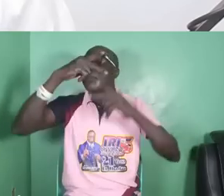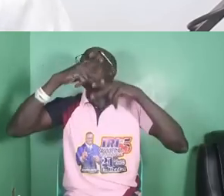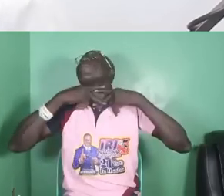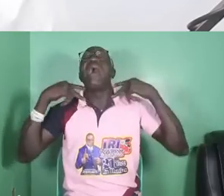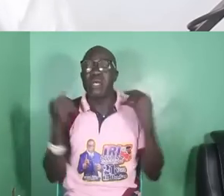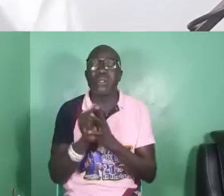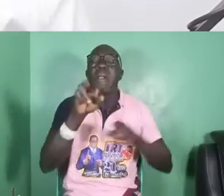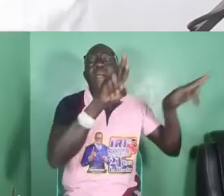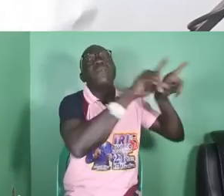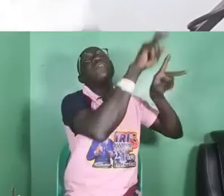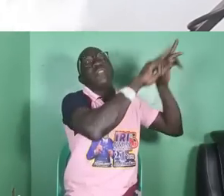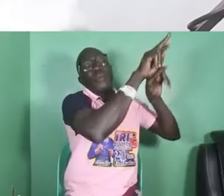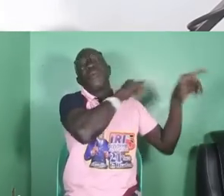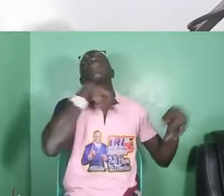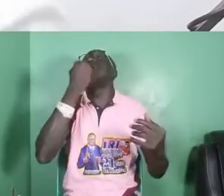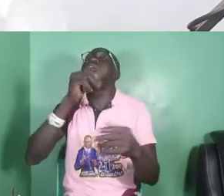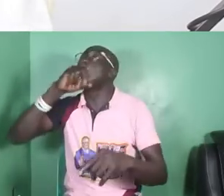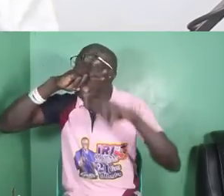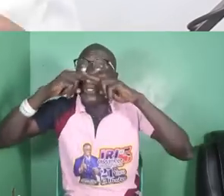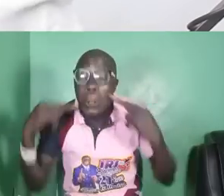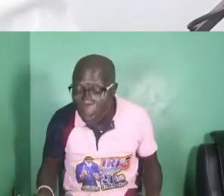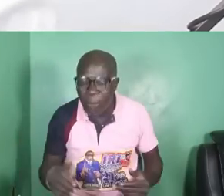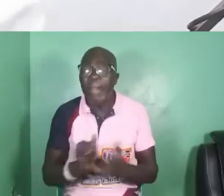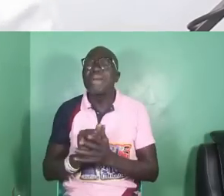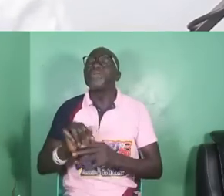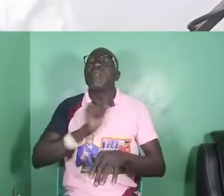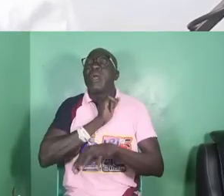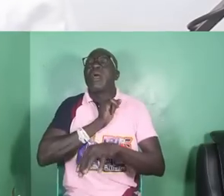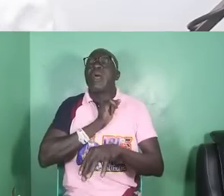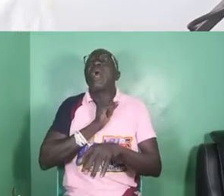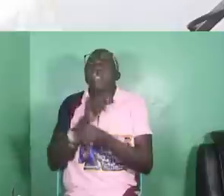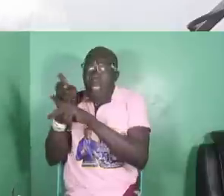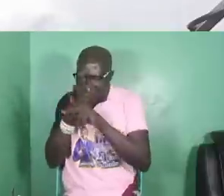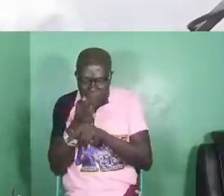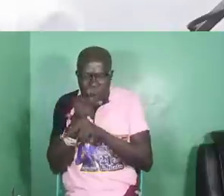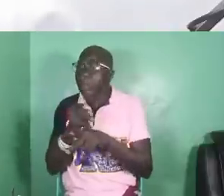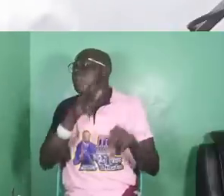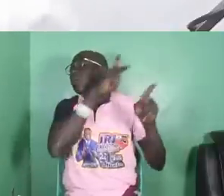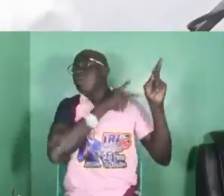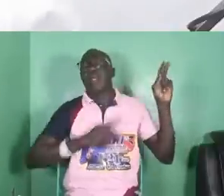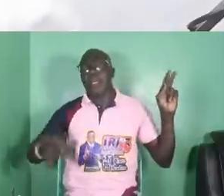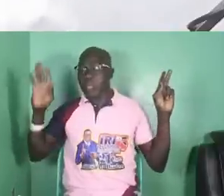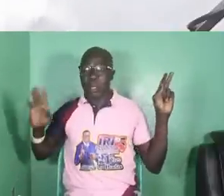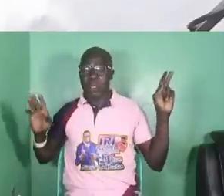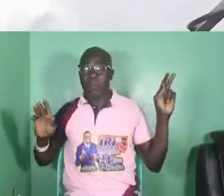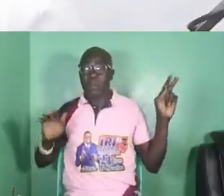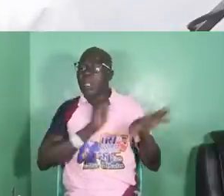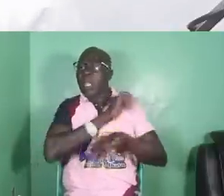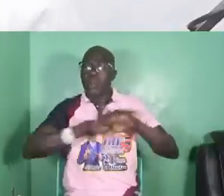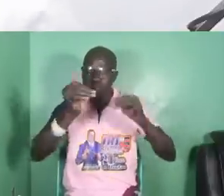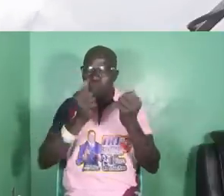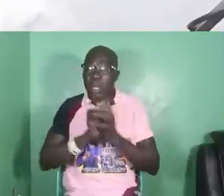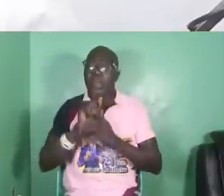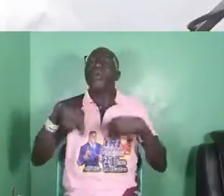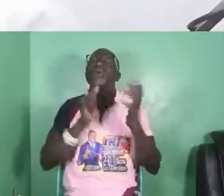Even they said they are supposed to tell them you are eating. I don't want to expose one king. Yes. I know